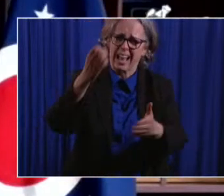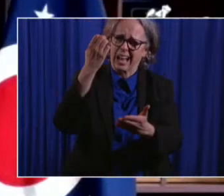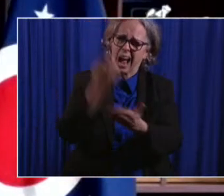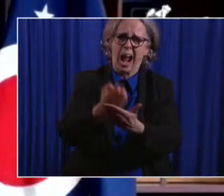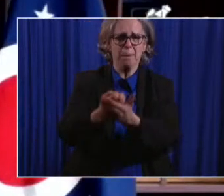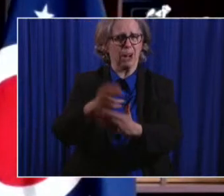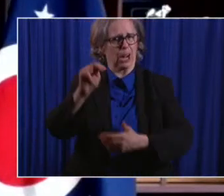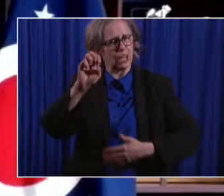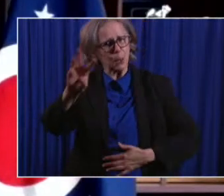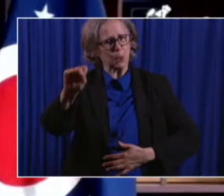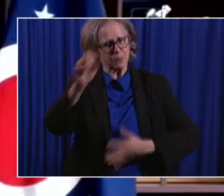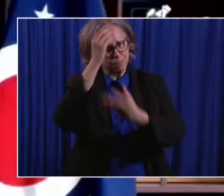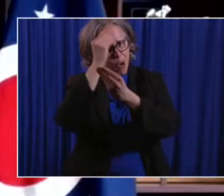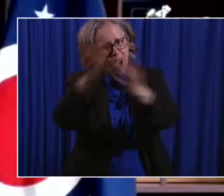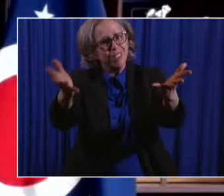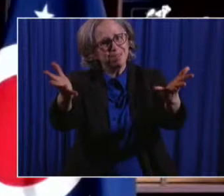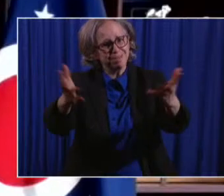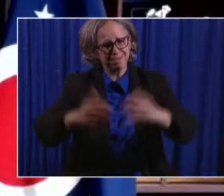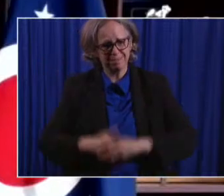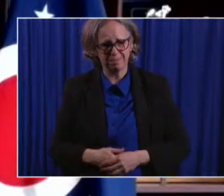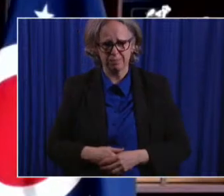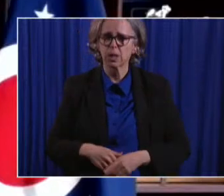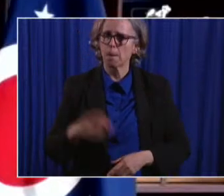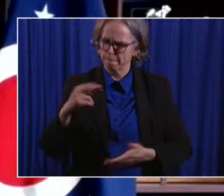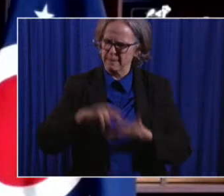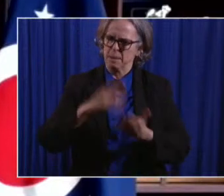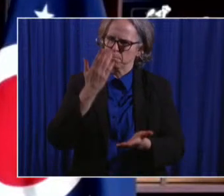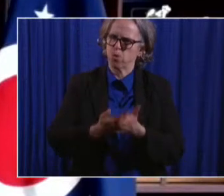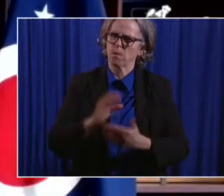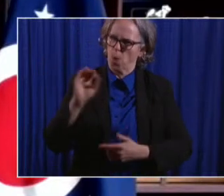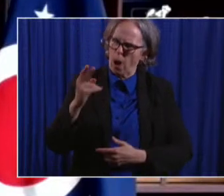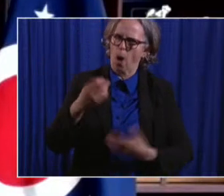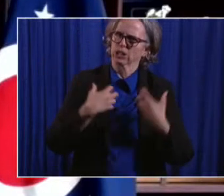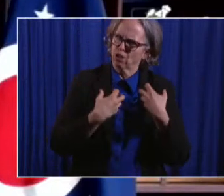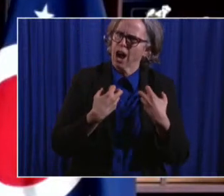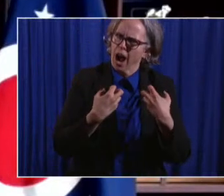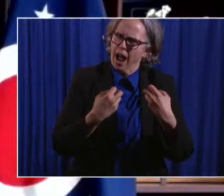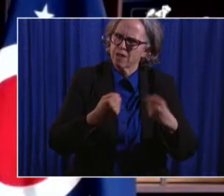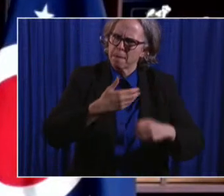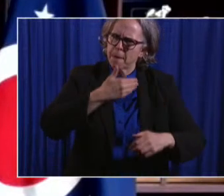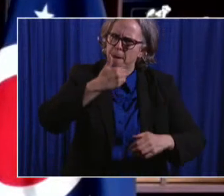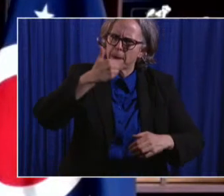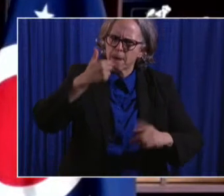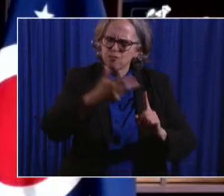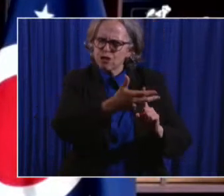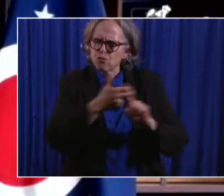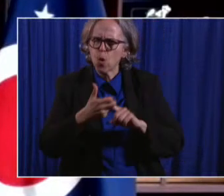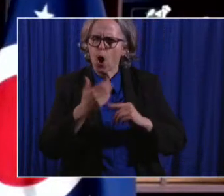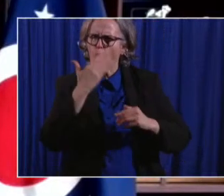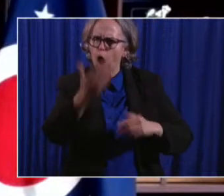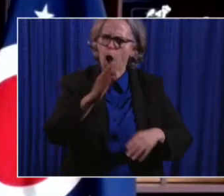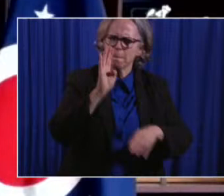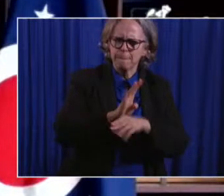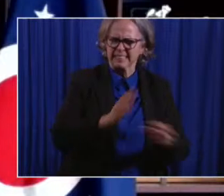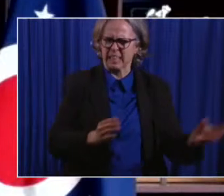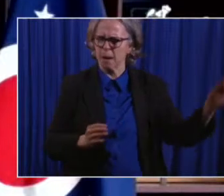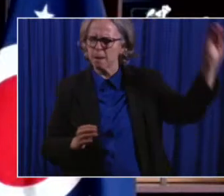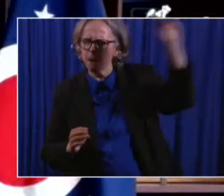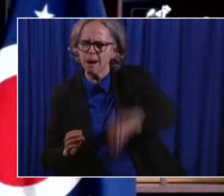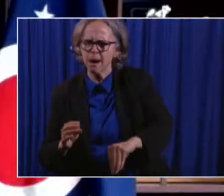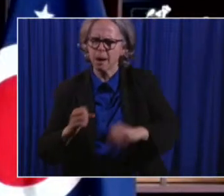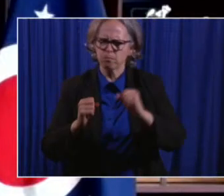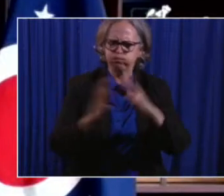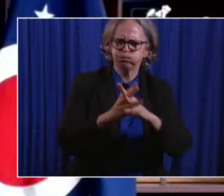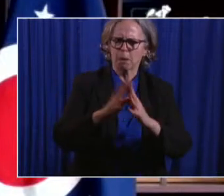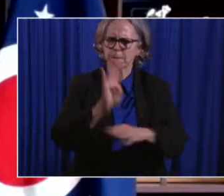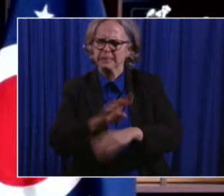We're with great employers, state-of-the-art technology, and a lot of high-paying jobs that we're training people to take to build